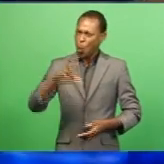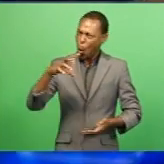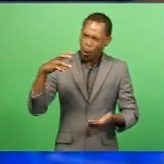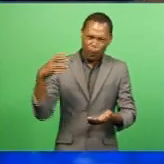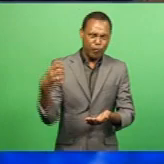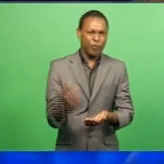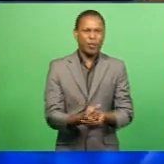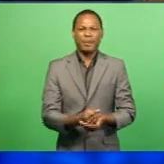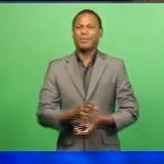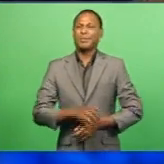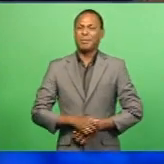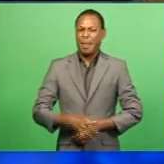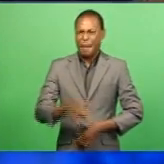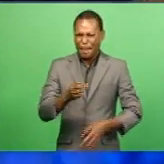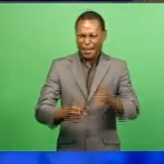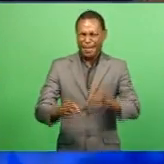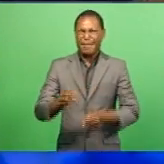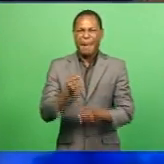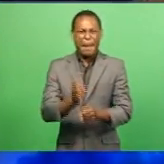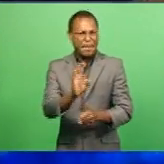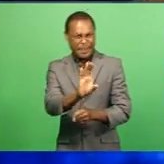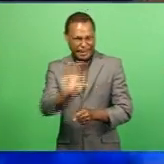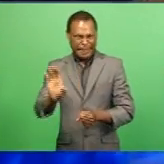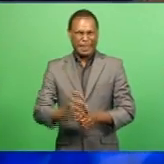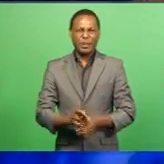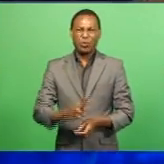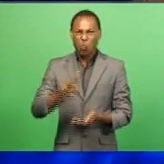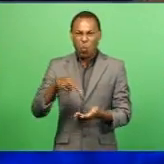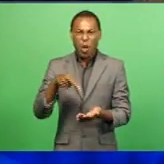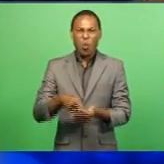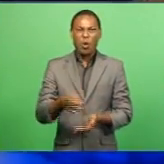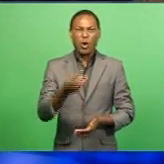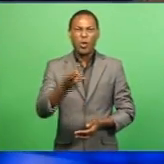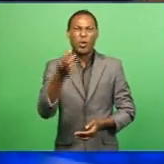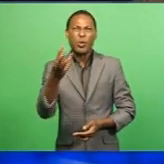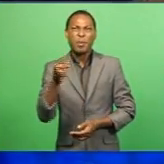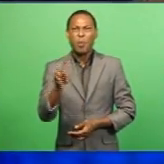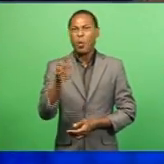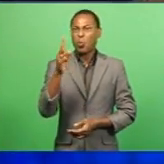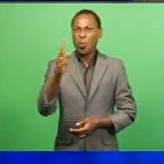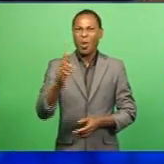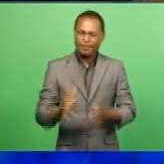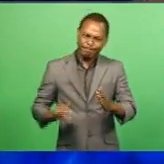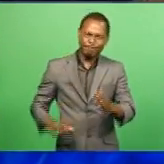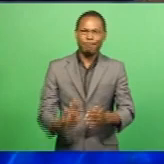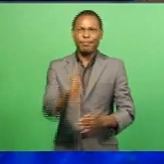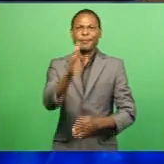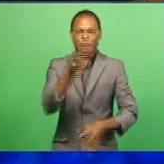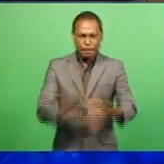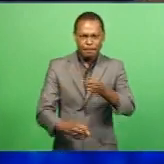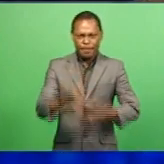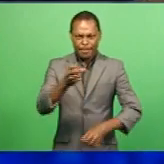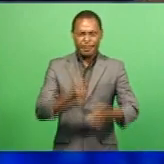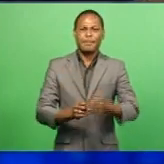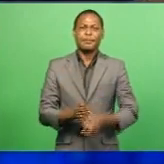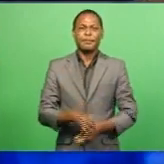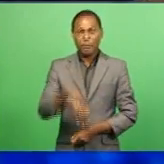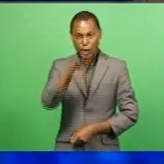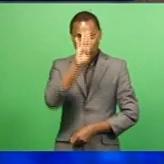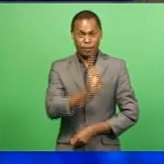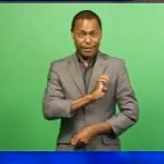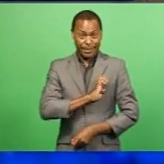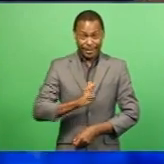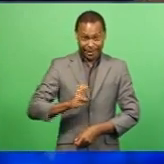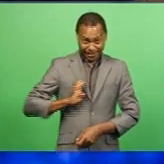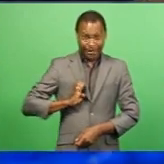Fiji Cooperative Dairy Company Limited, recording a 33.1% increase in milk production. Chief Executive Kushmendra